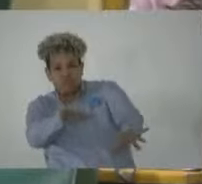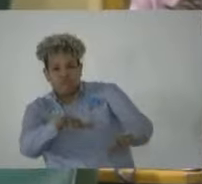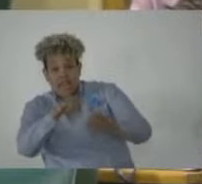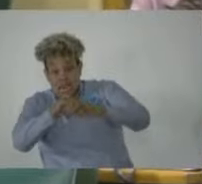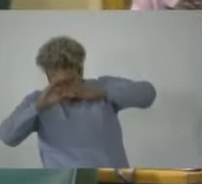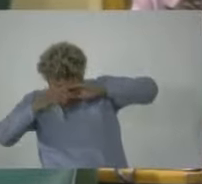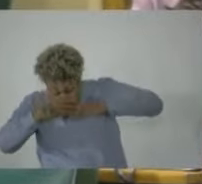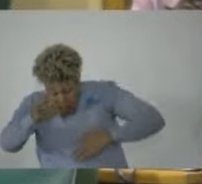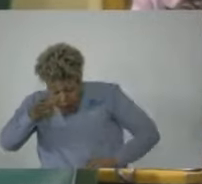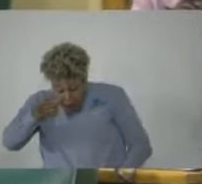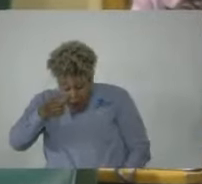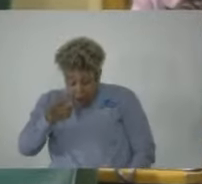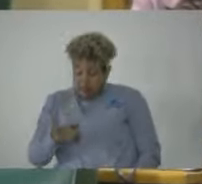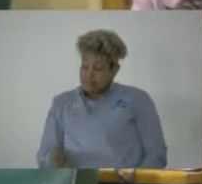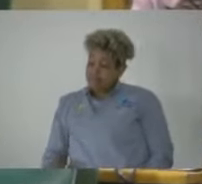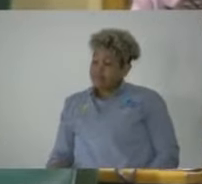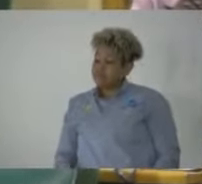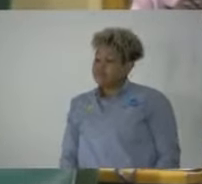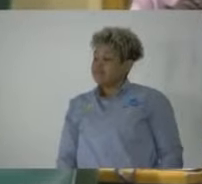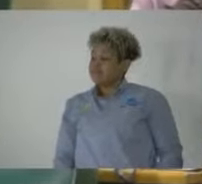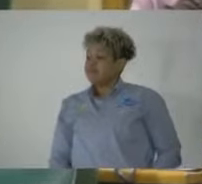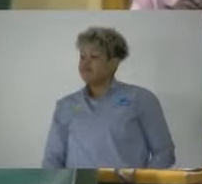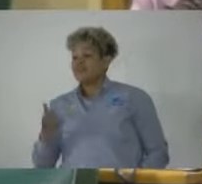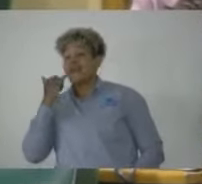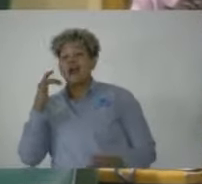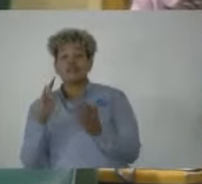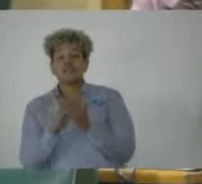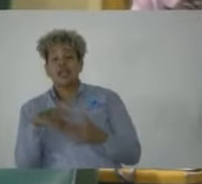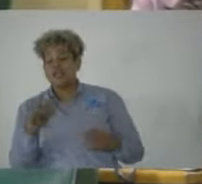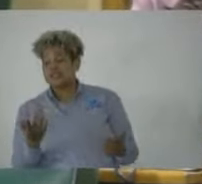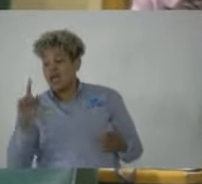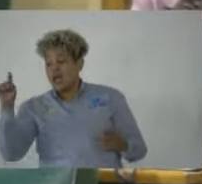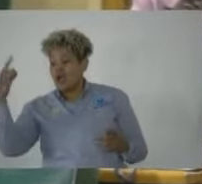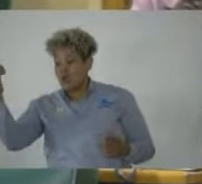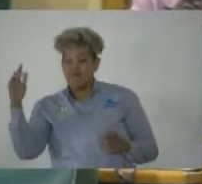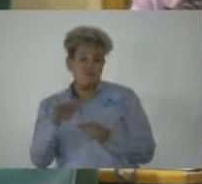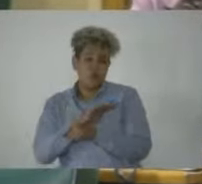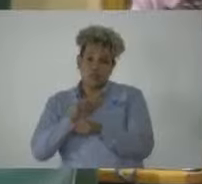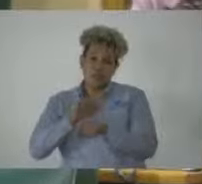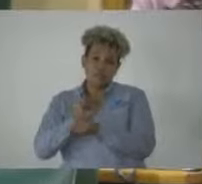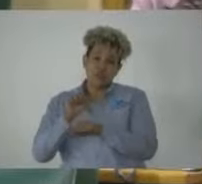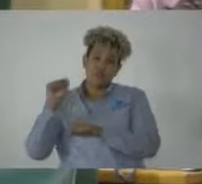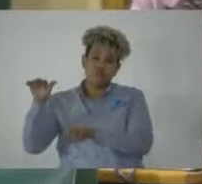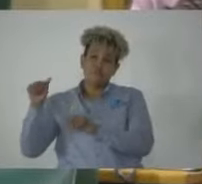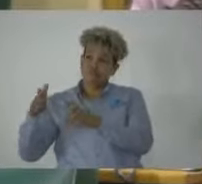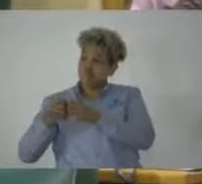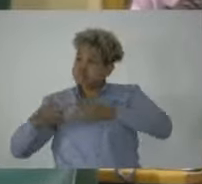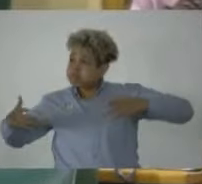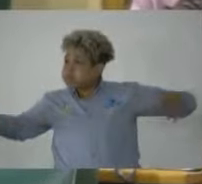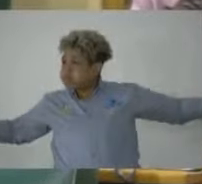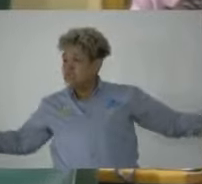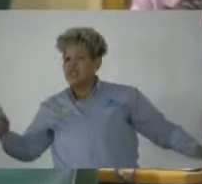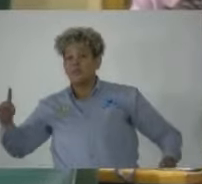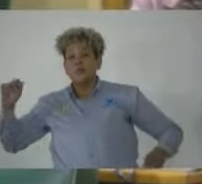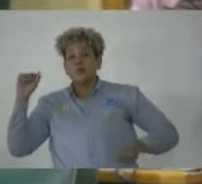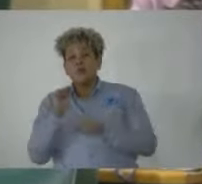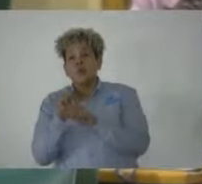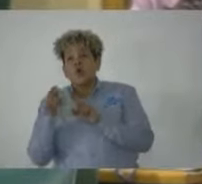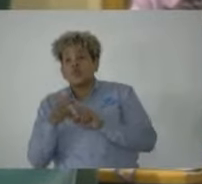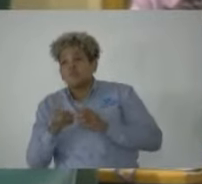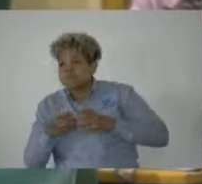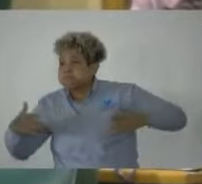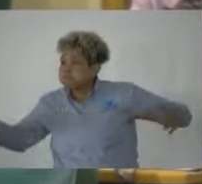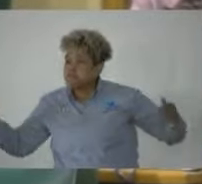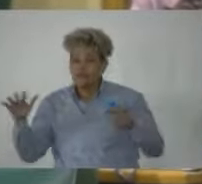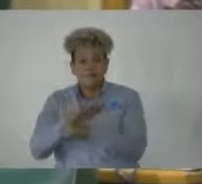Jamaica, and we know that, you know, the BPO alone has expanded massively. Tourism has expanded massively. Those are full-time